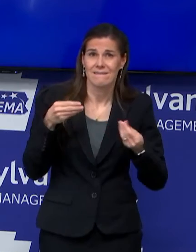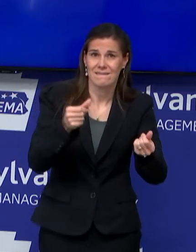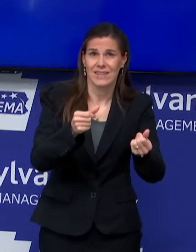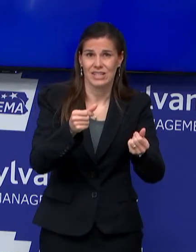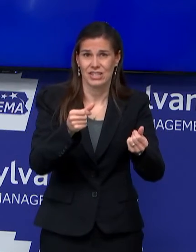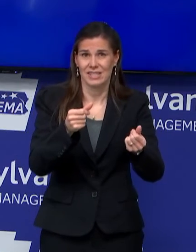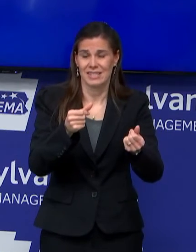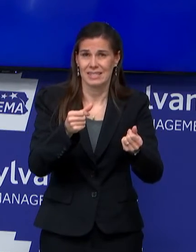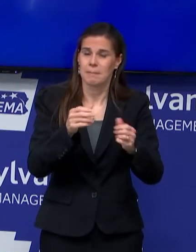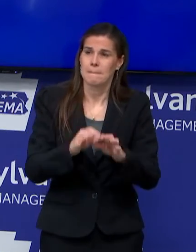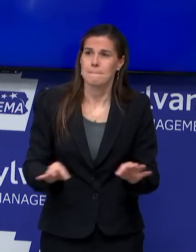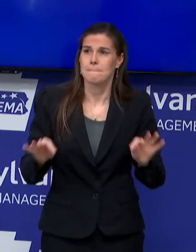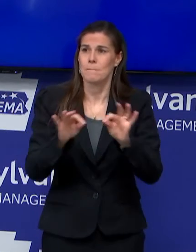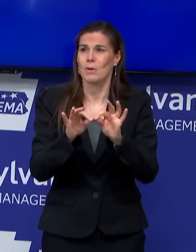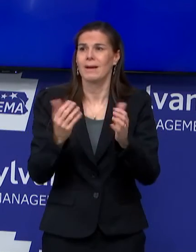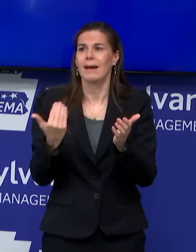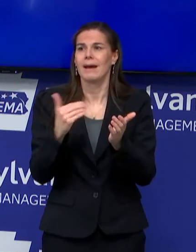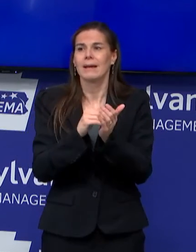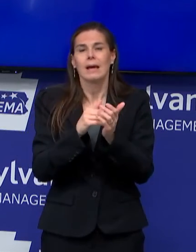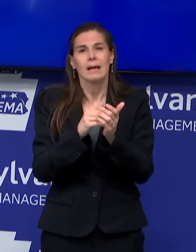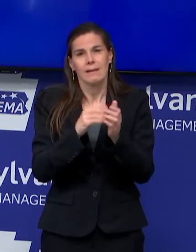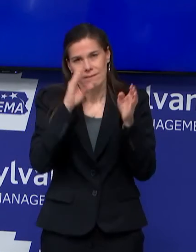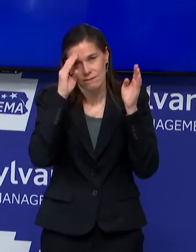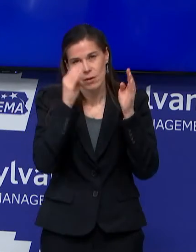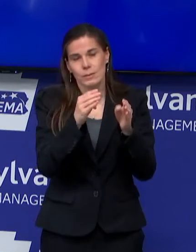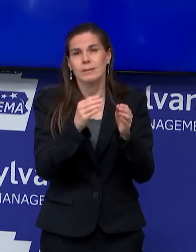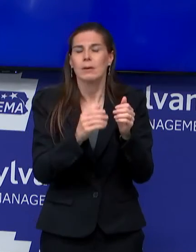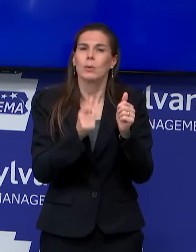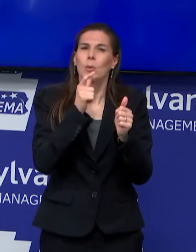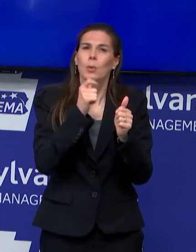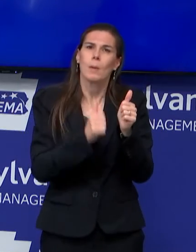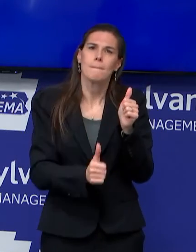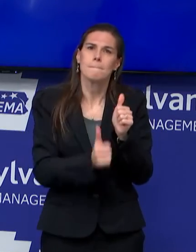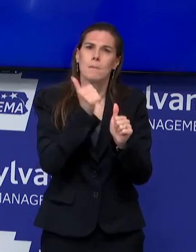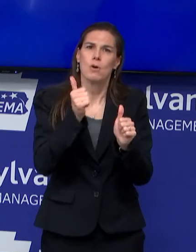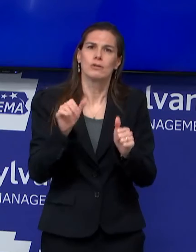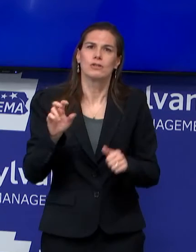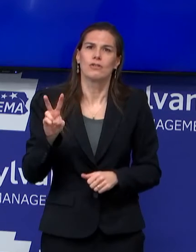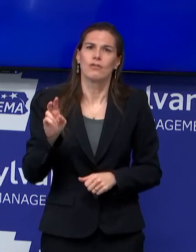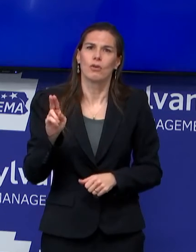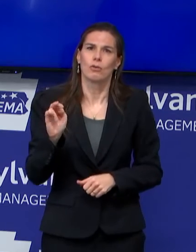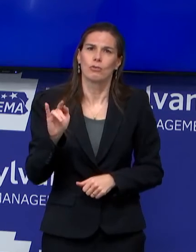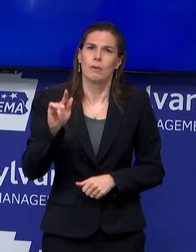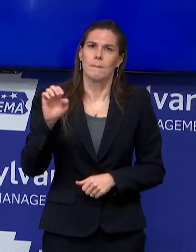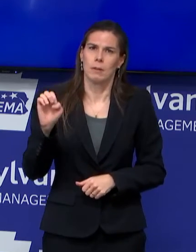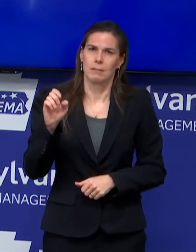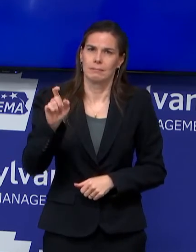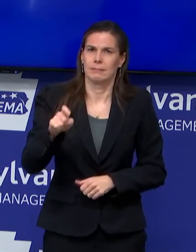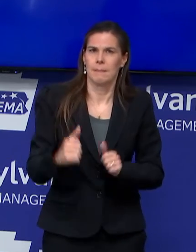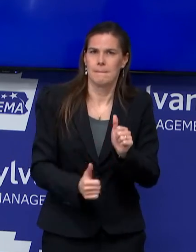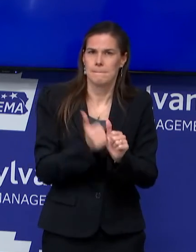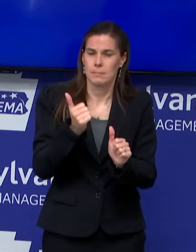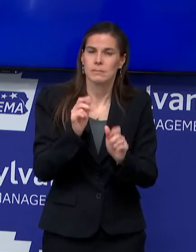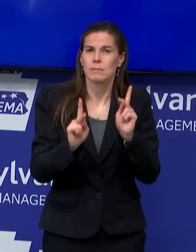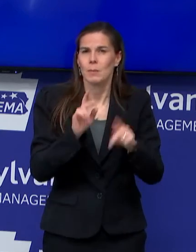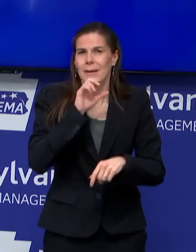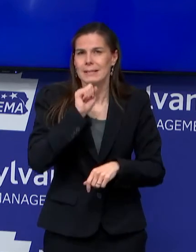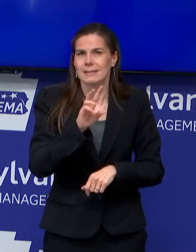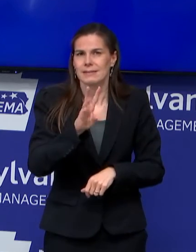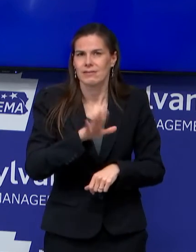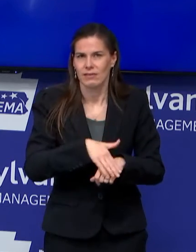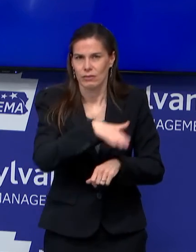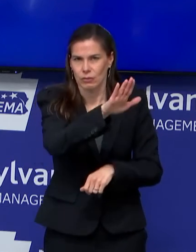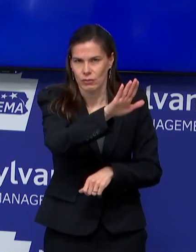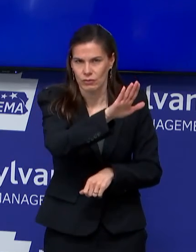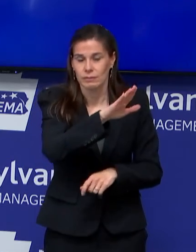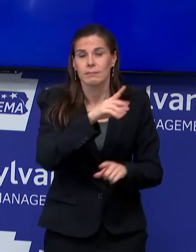to vaccinate our most vulnerable. And at this point, again, that includes population over 65. And then, of course, we're looking at the